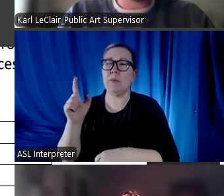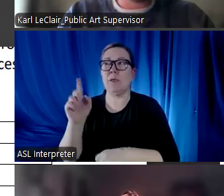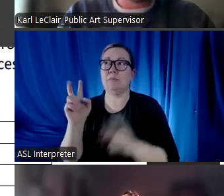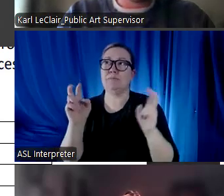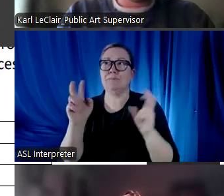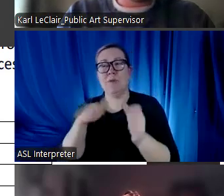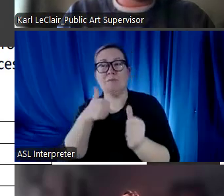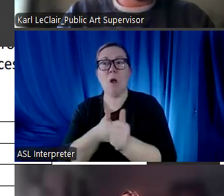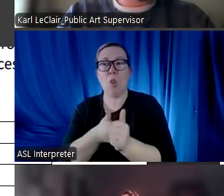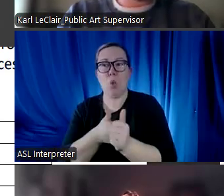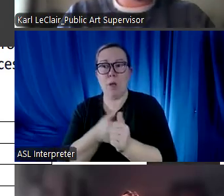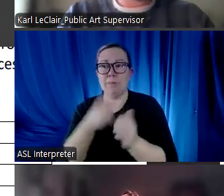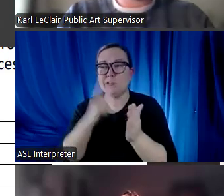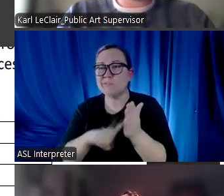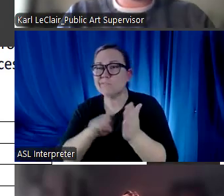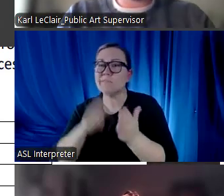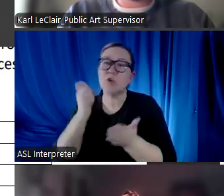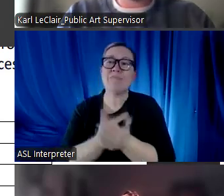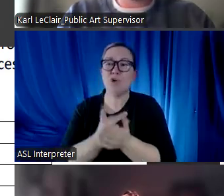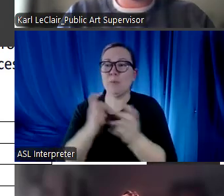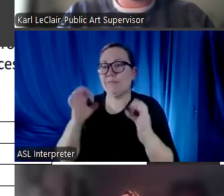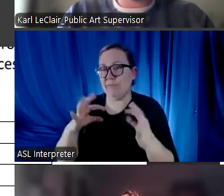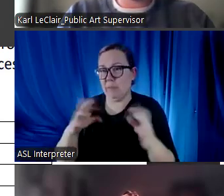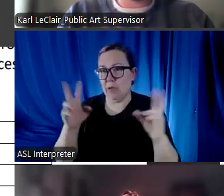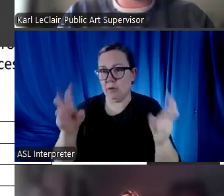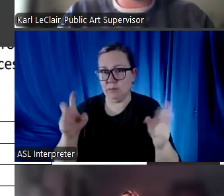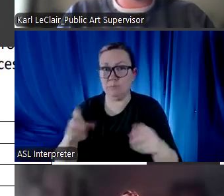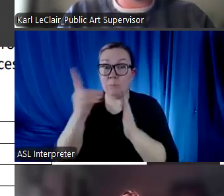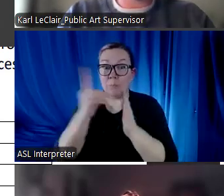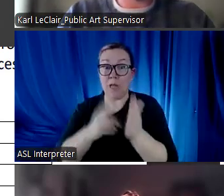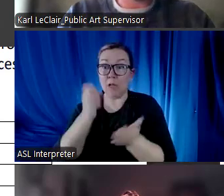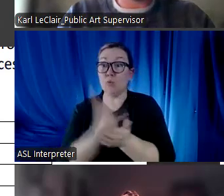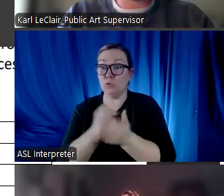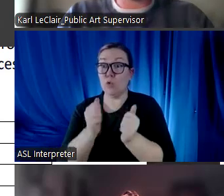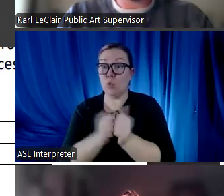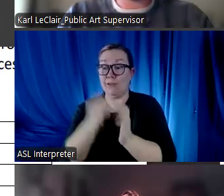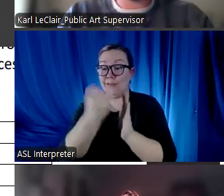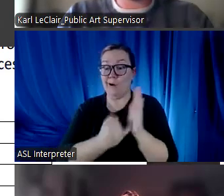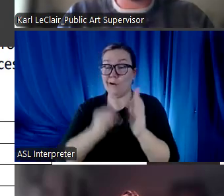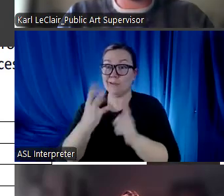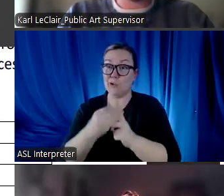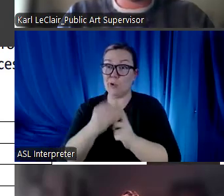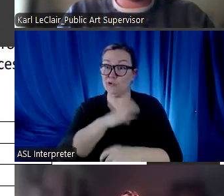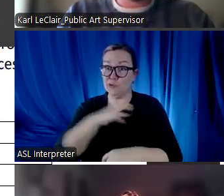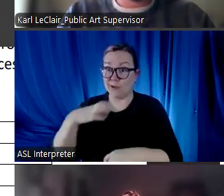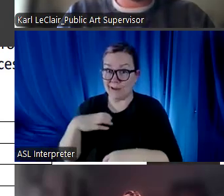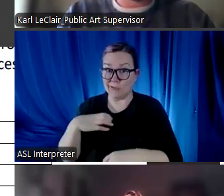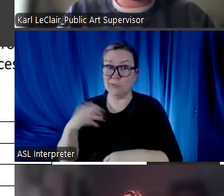process. Design approval, seeking that through the Arts and Culture Council, October, November